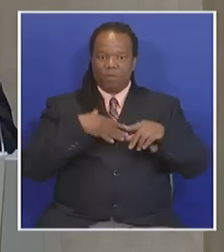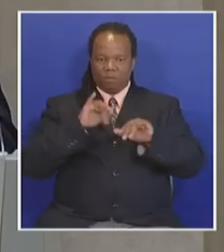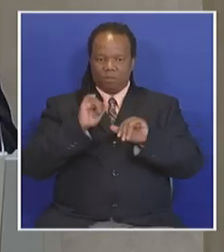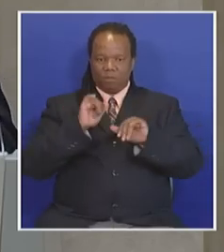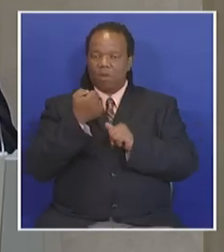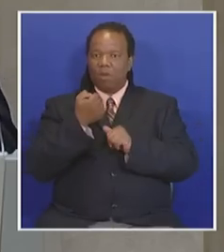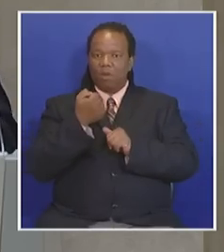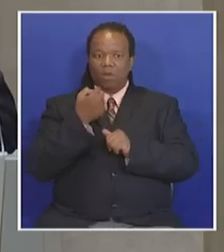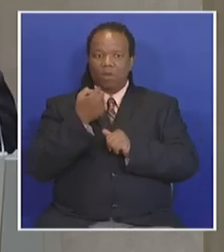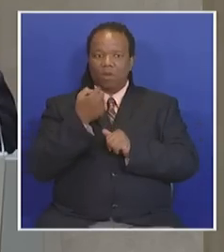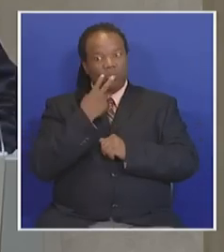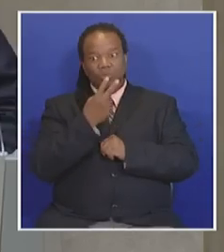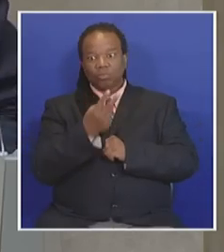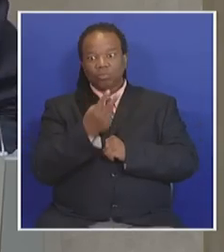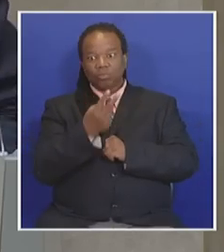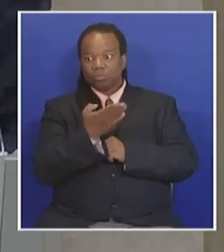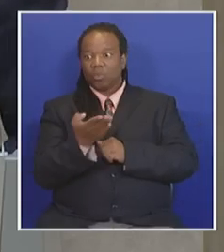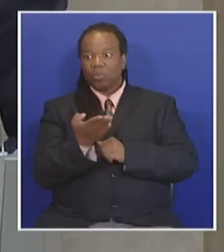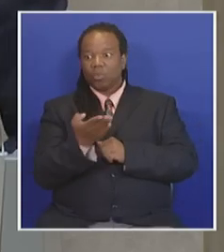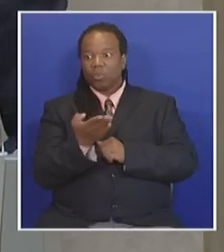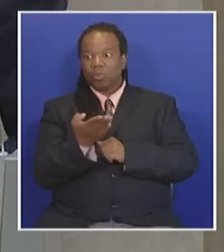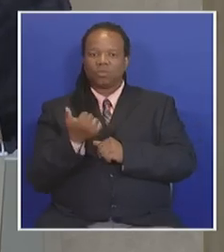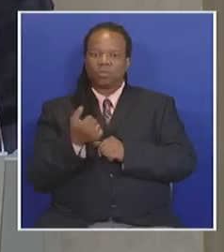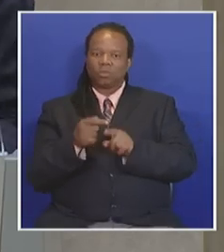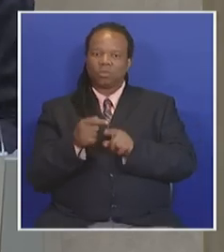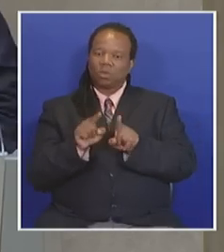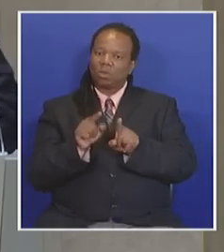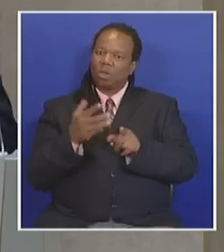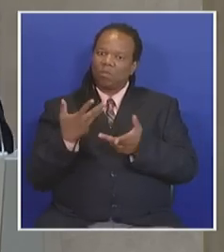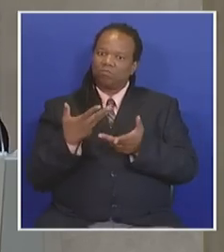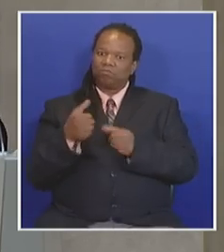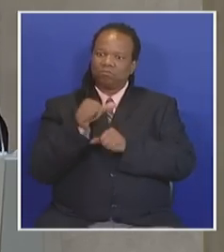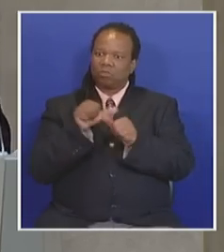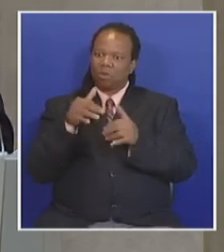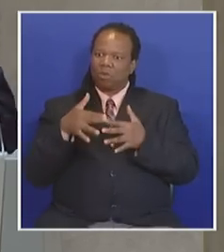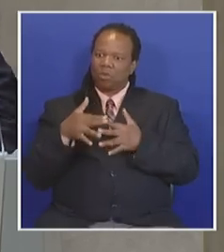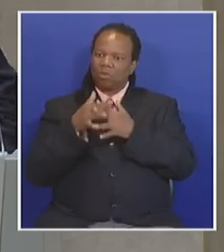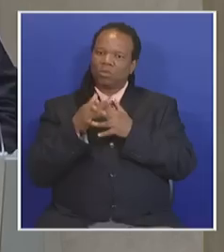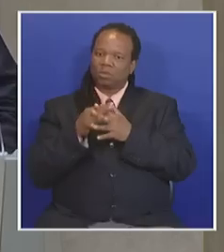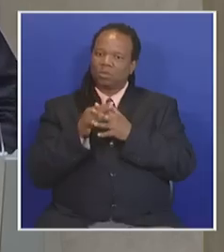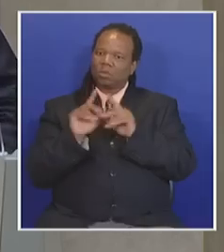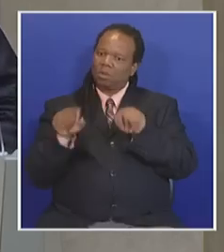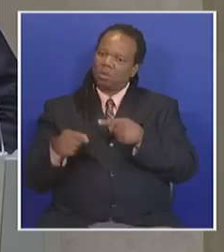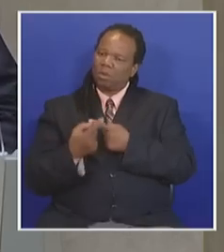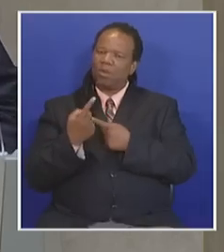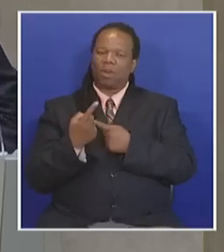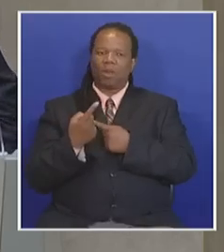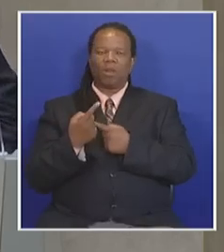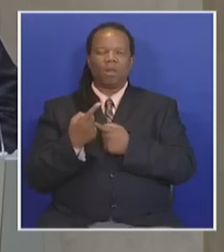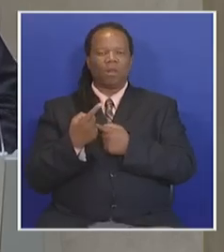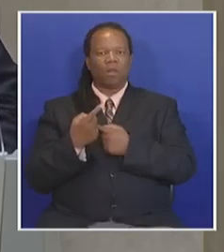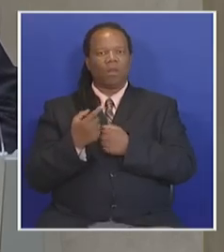to distract us from ensuring social cohesion. We must unequivocally